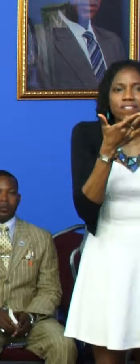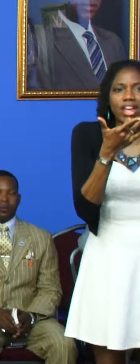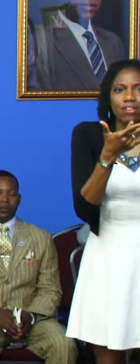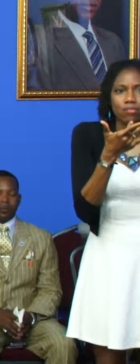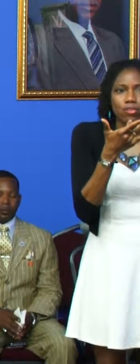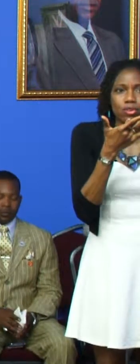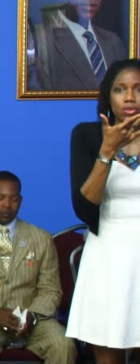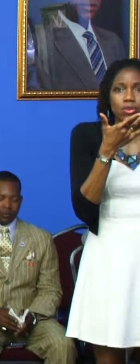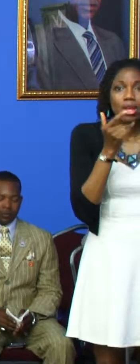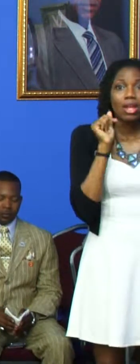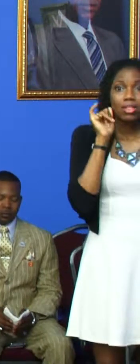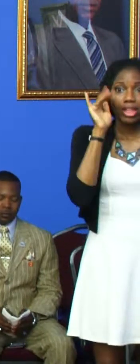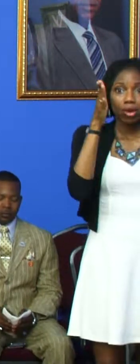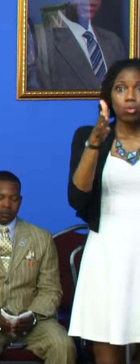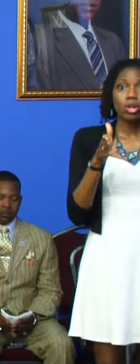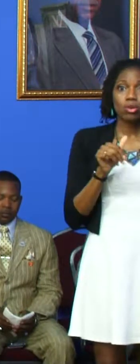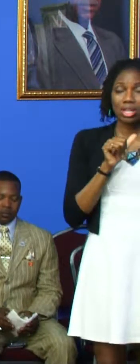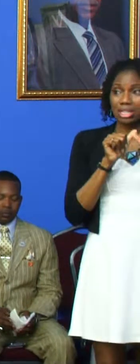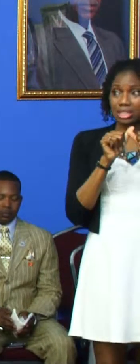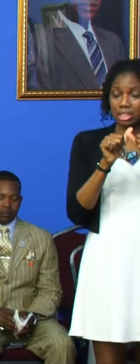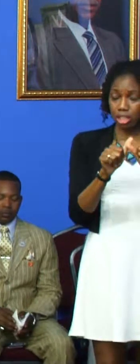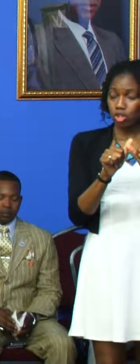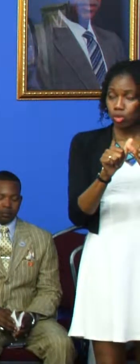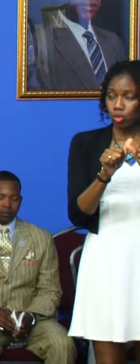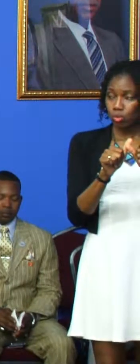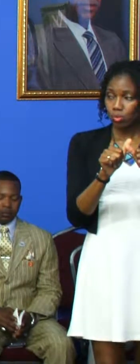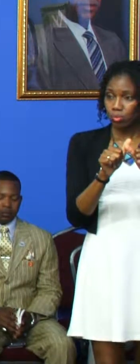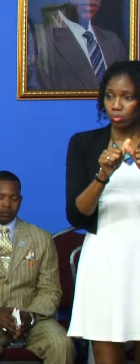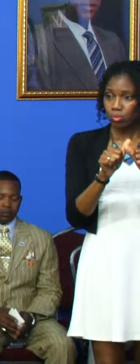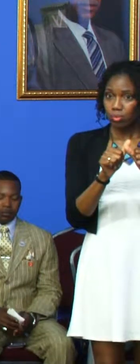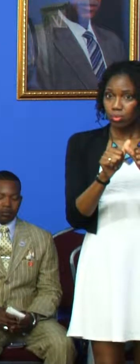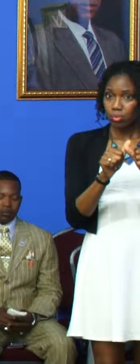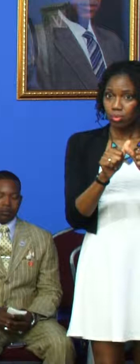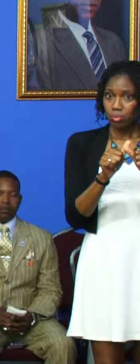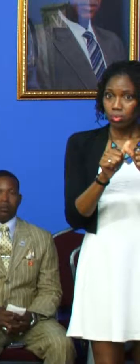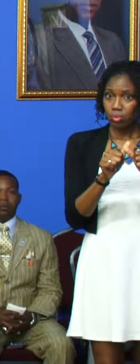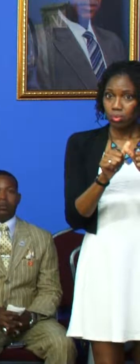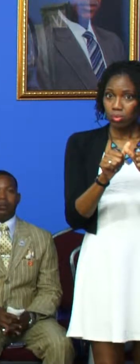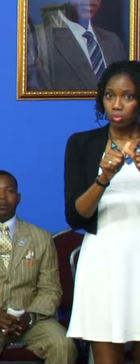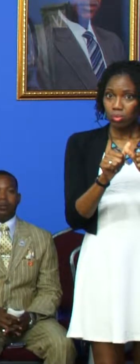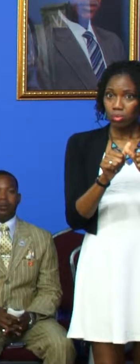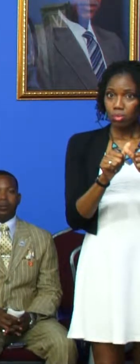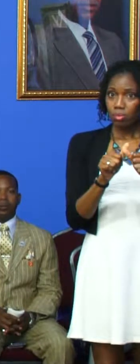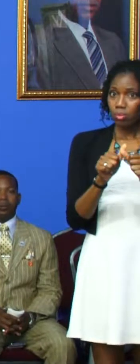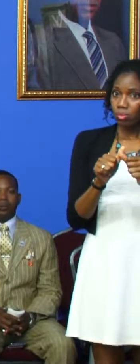with man may be to the disfavor of God.